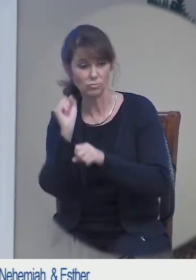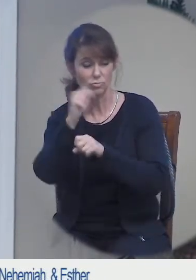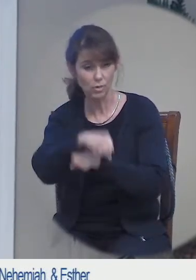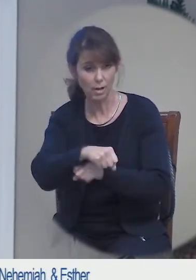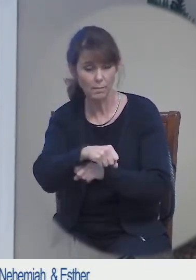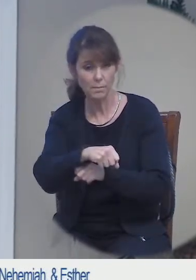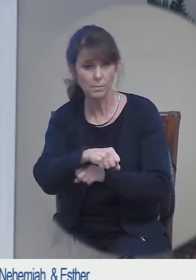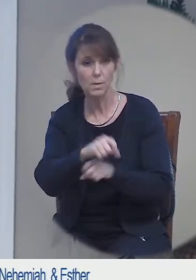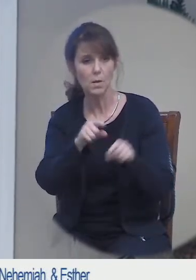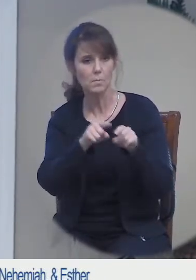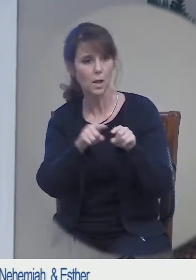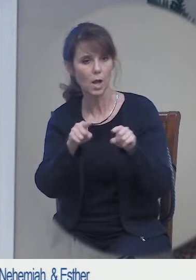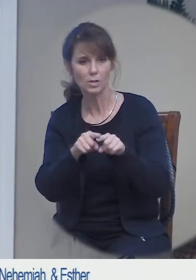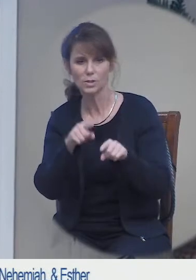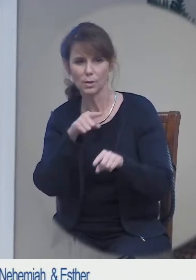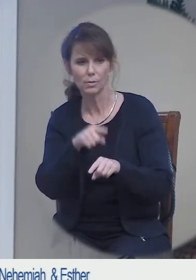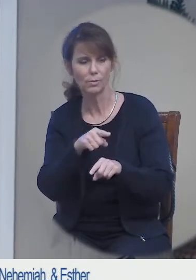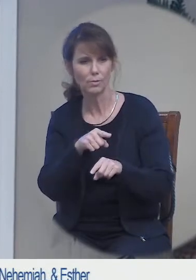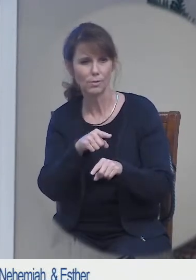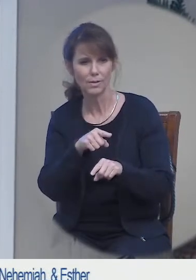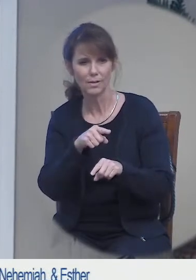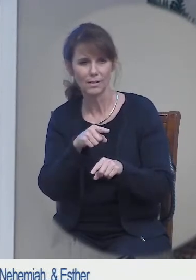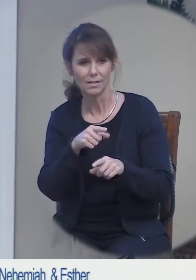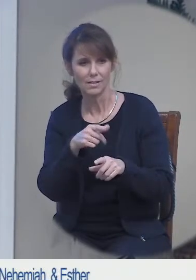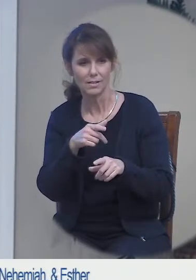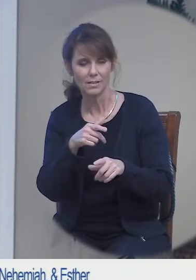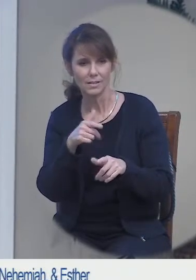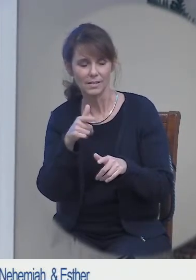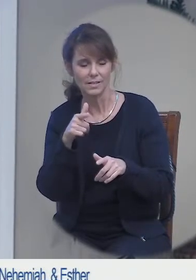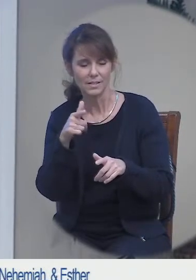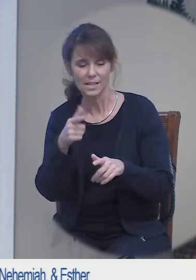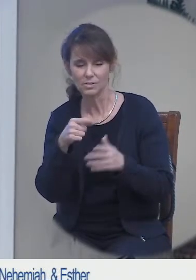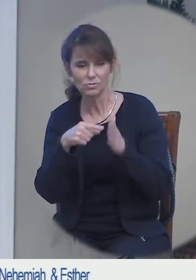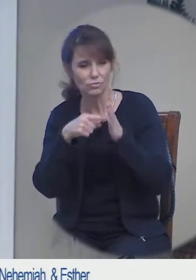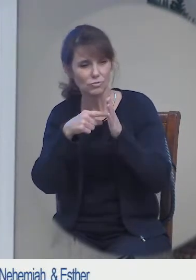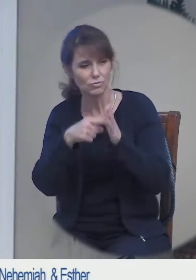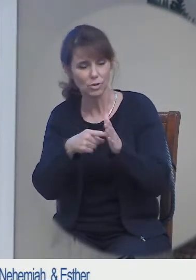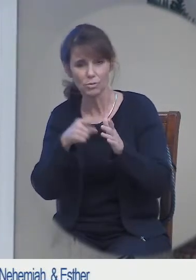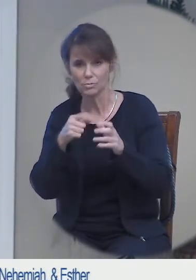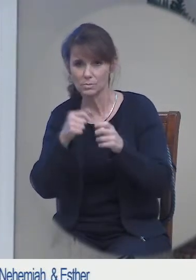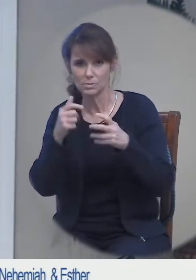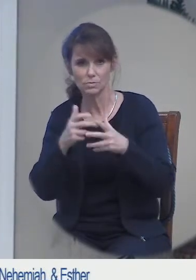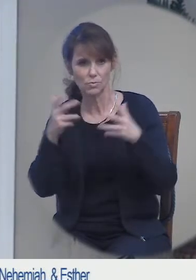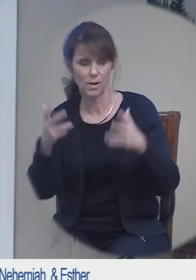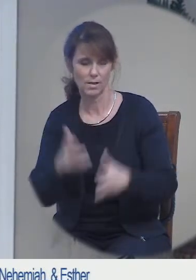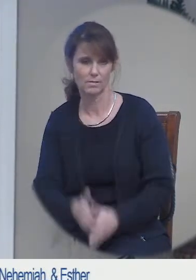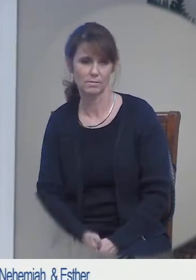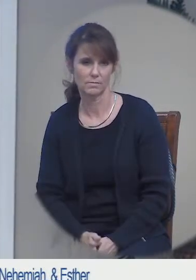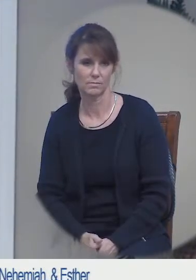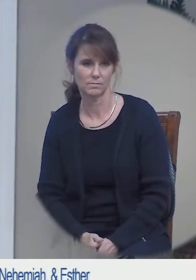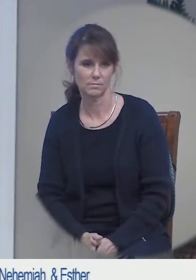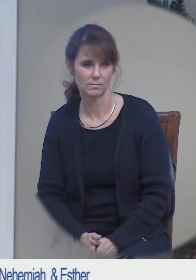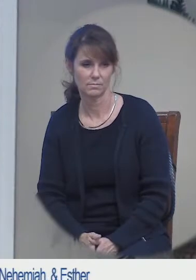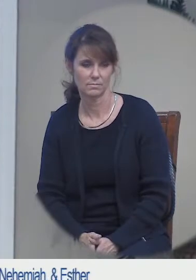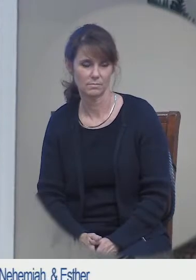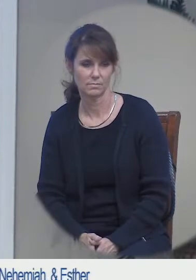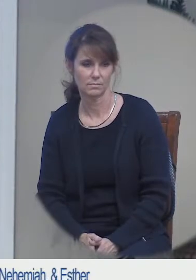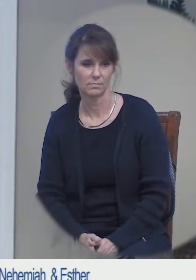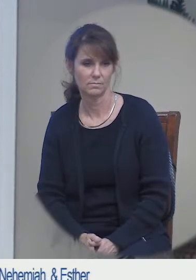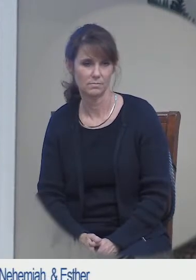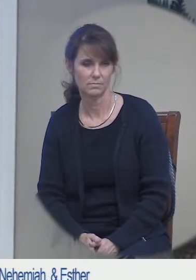over amazing odds to show his greatness. When the people came out of the land and they triumphed over Sihon and